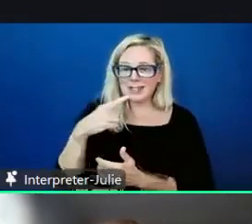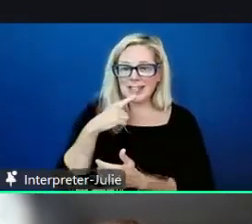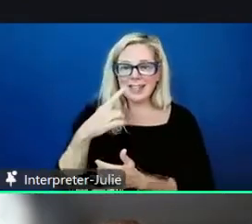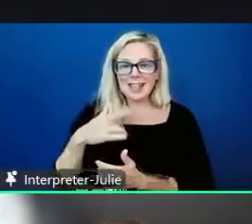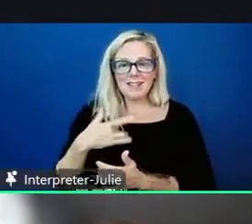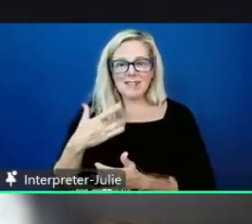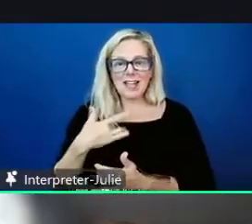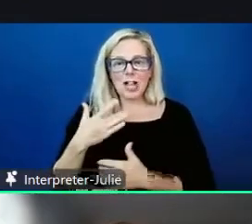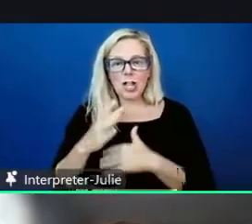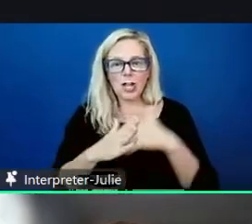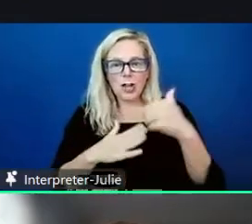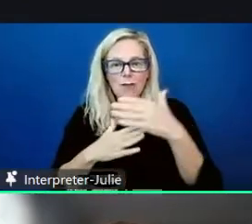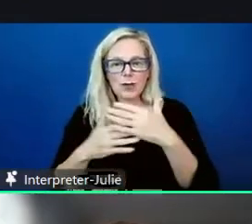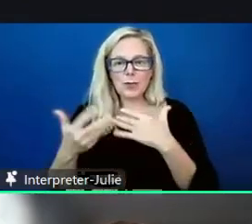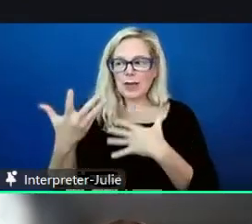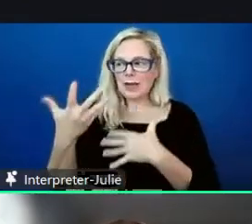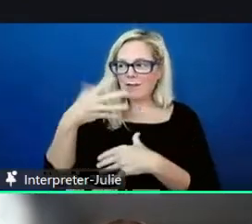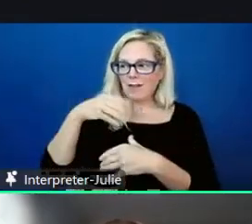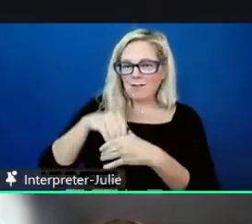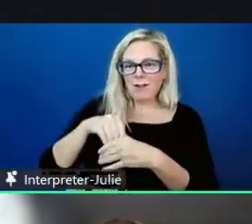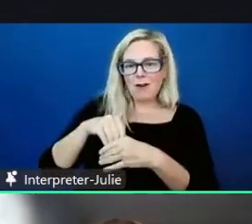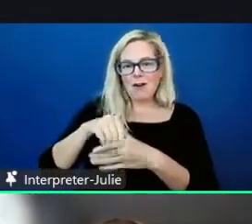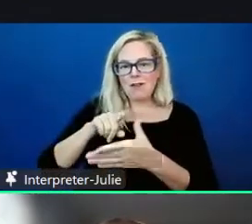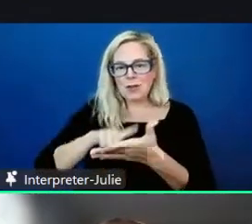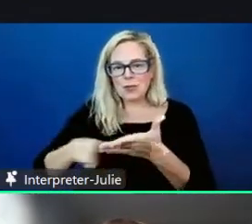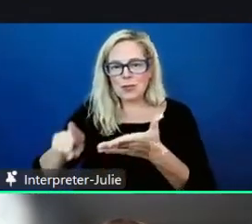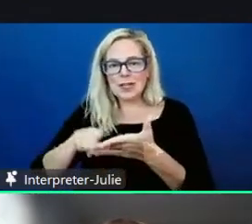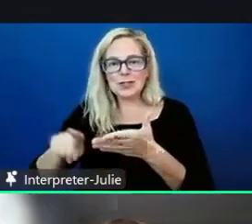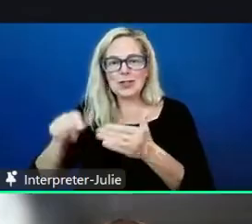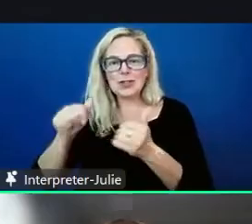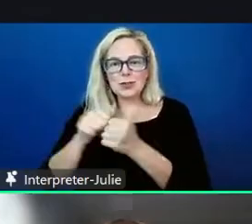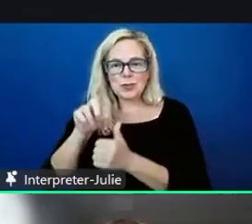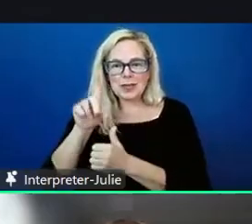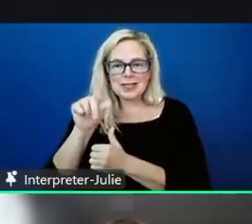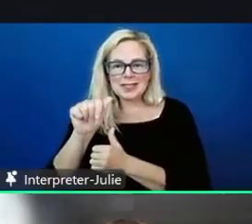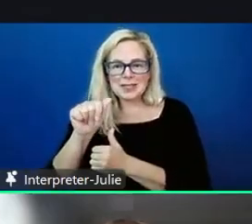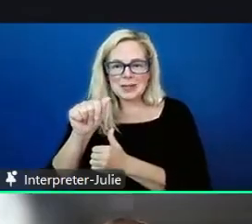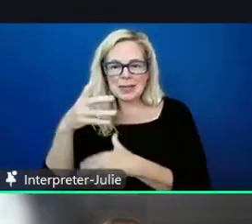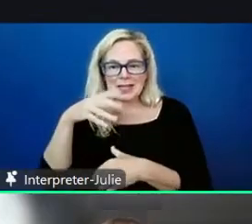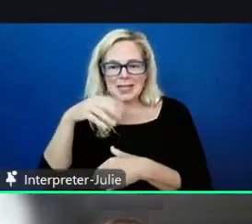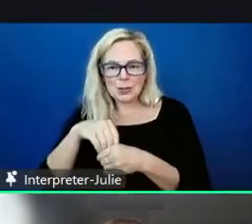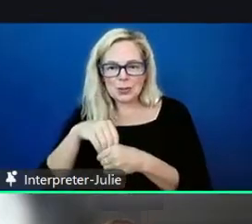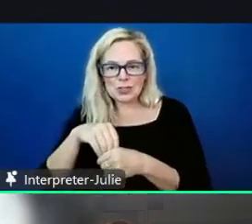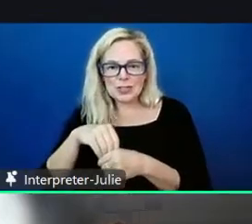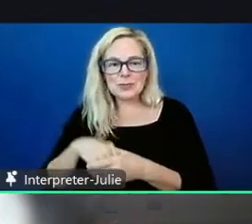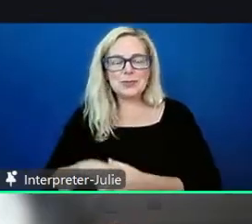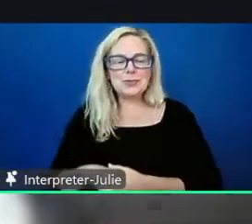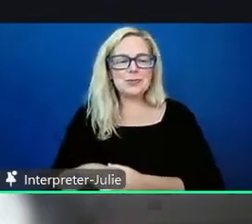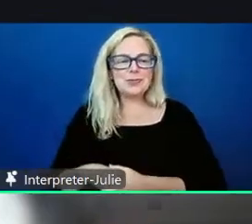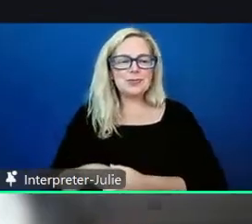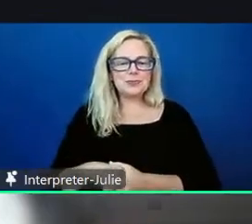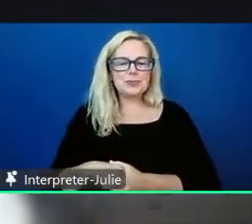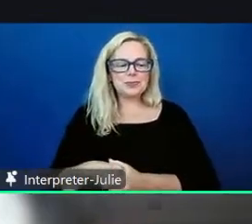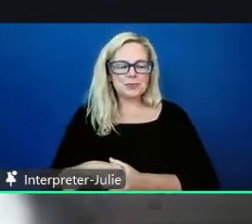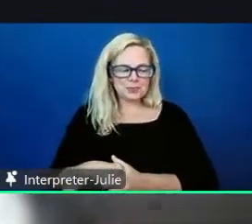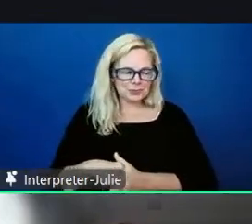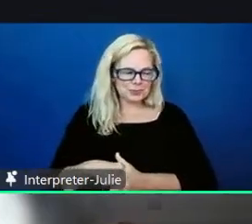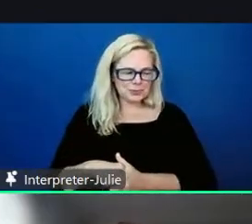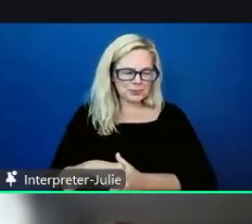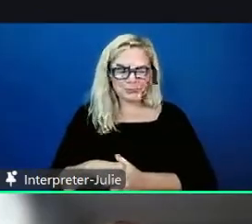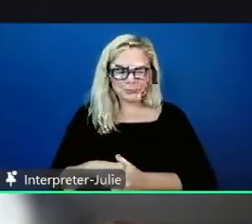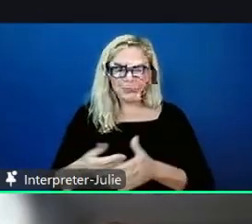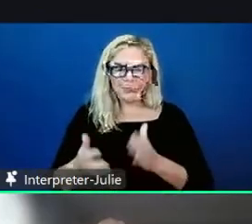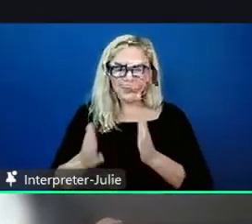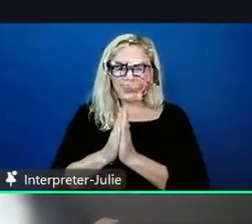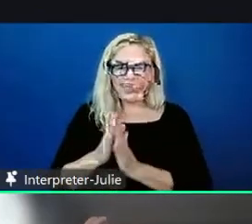in external and internal resources around a disability inclusion. And then we asked them to list one thing that they would do differently.